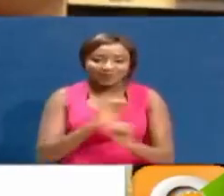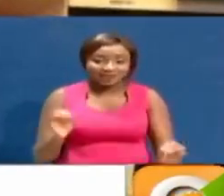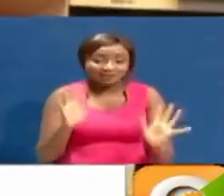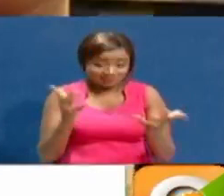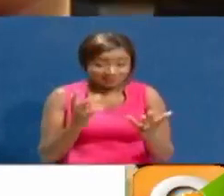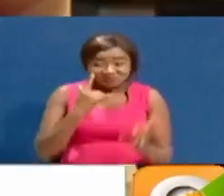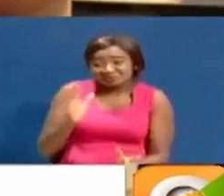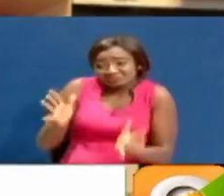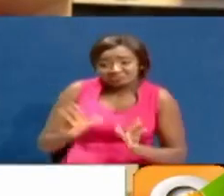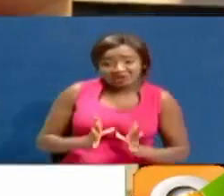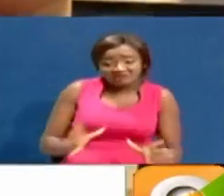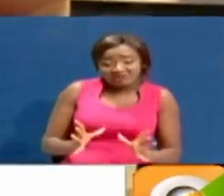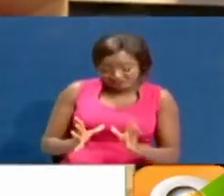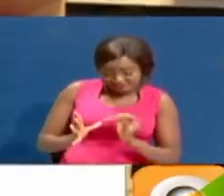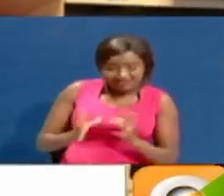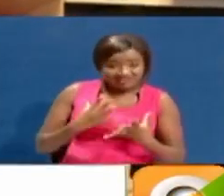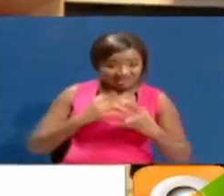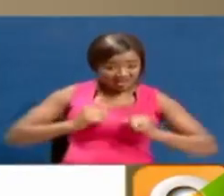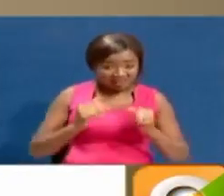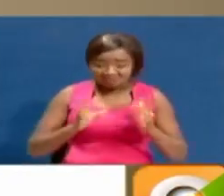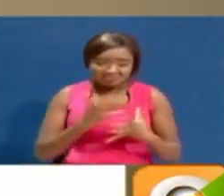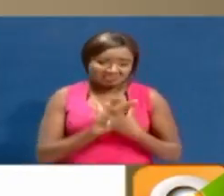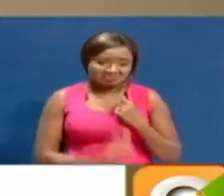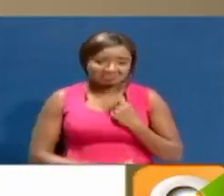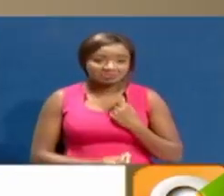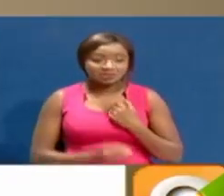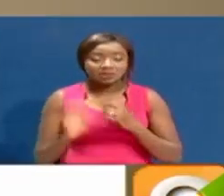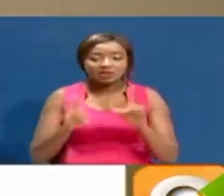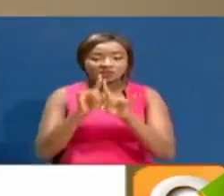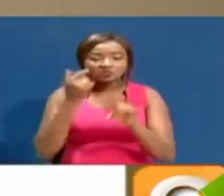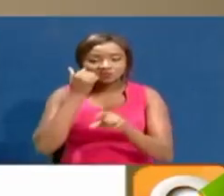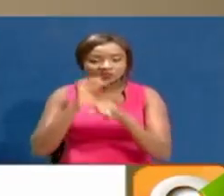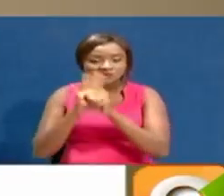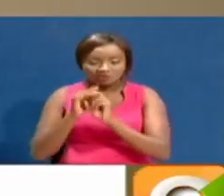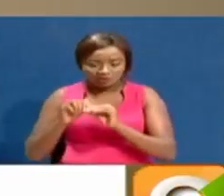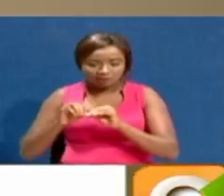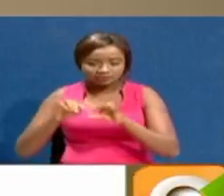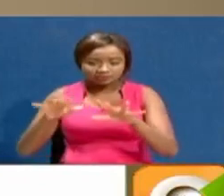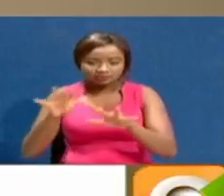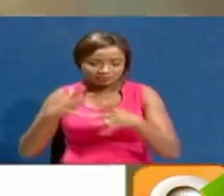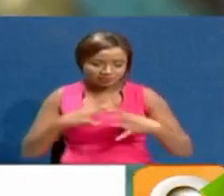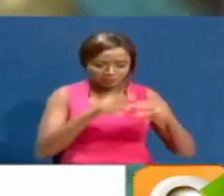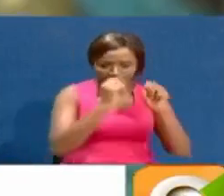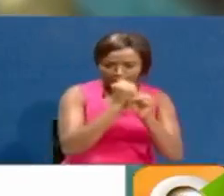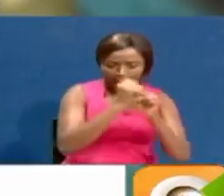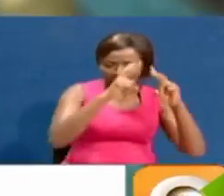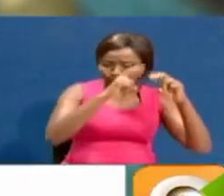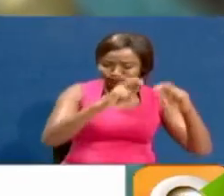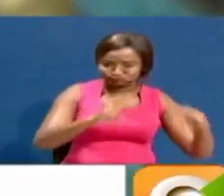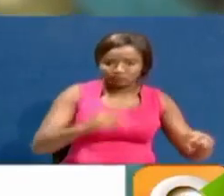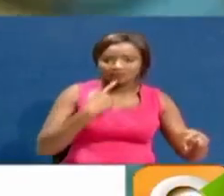hear it's not fine. With 13 years' experience in respiratory viruses research work, Dr. Charles Agoti